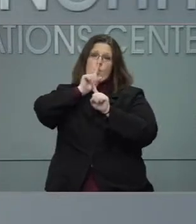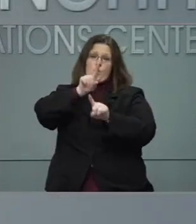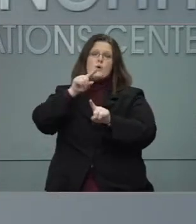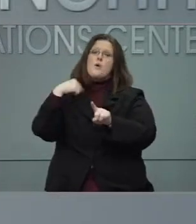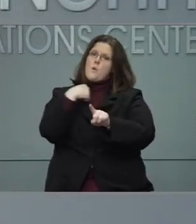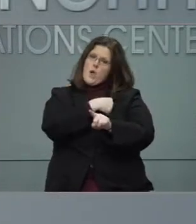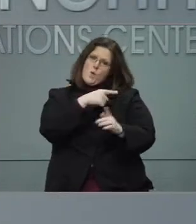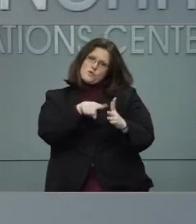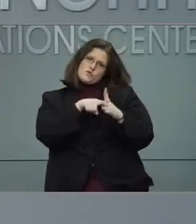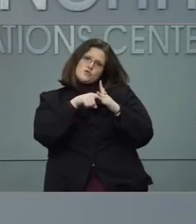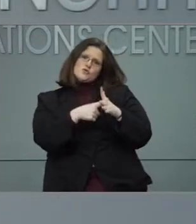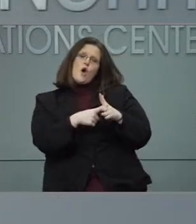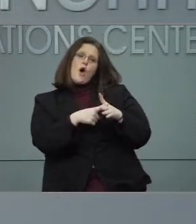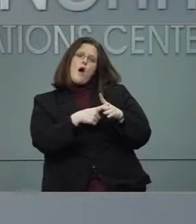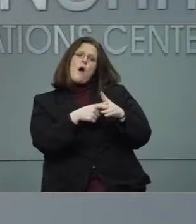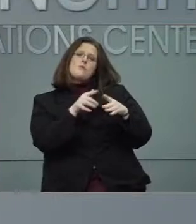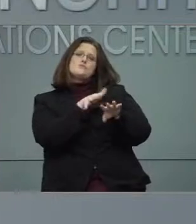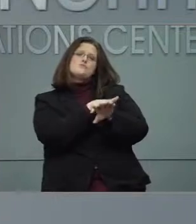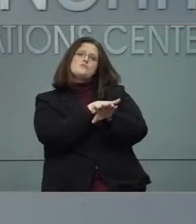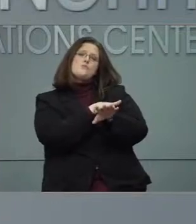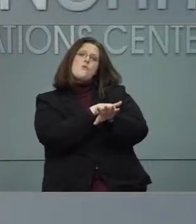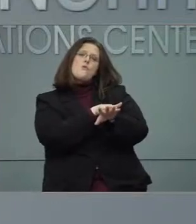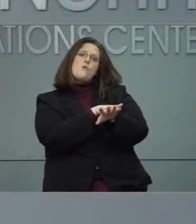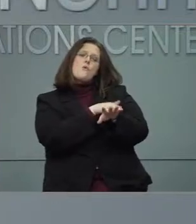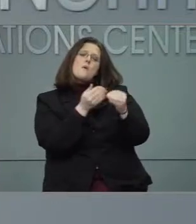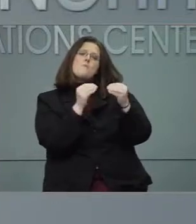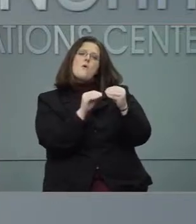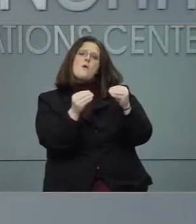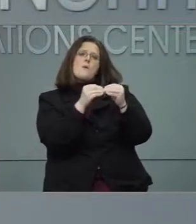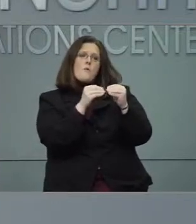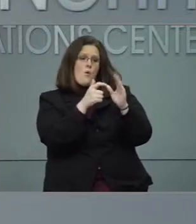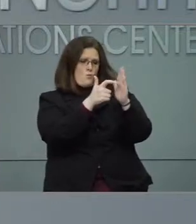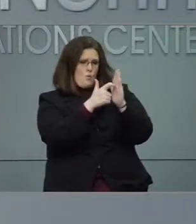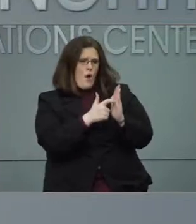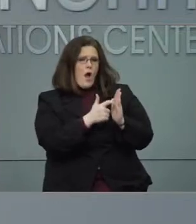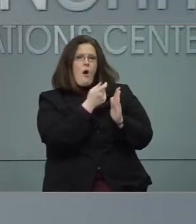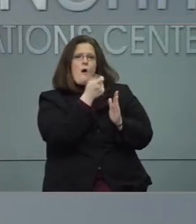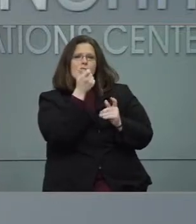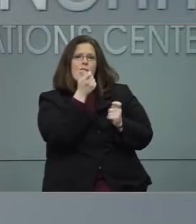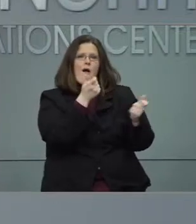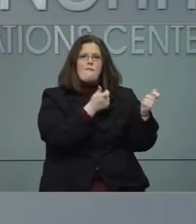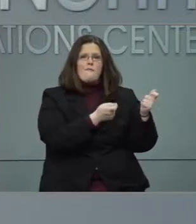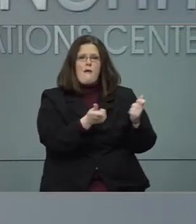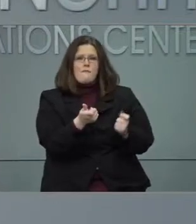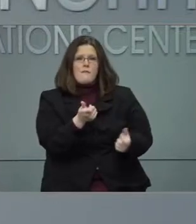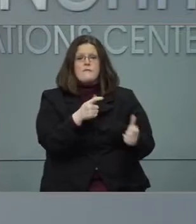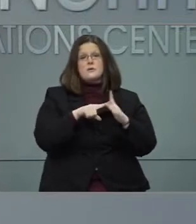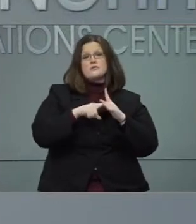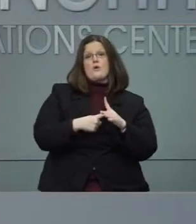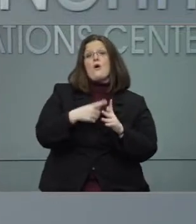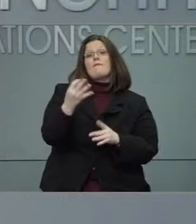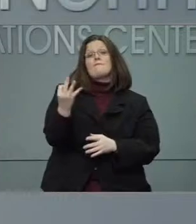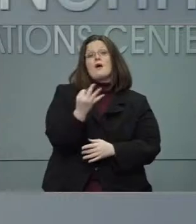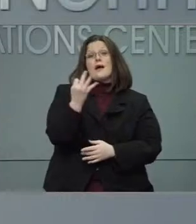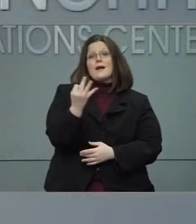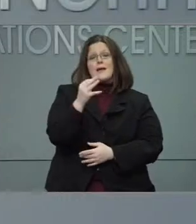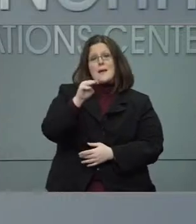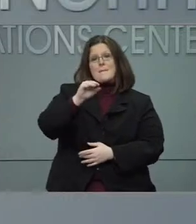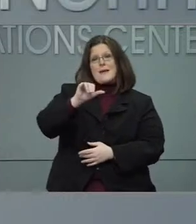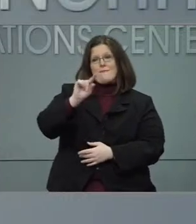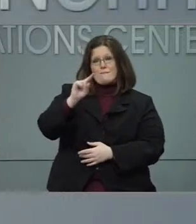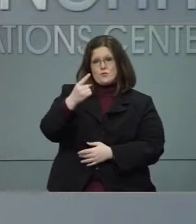some restrictions starting Friday, April the 30th. Masks will no longer be required